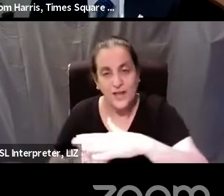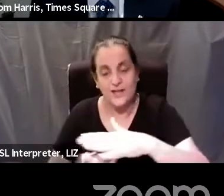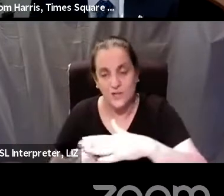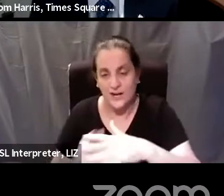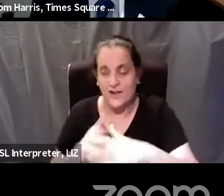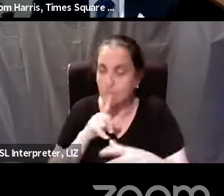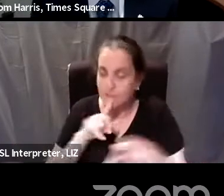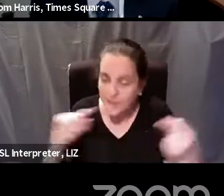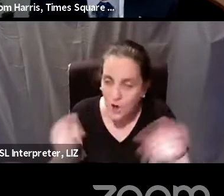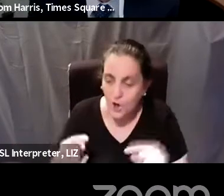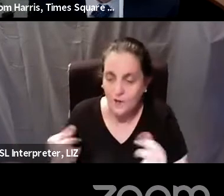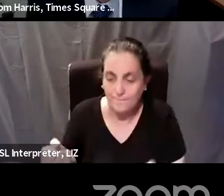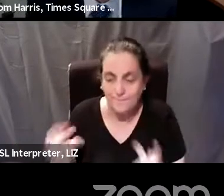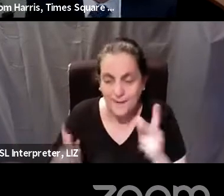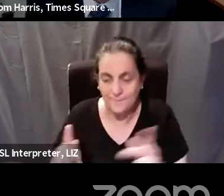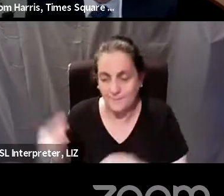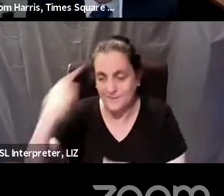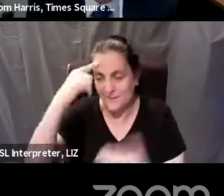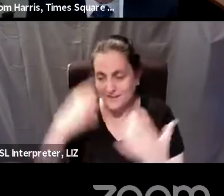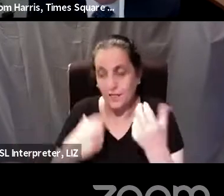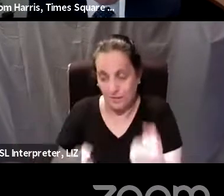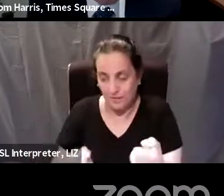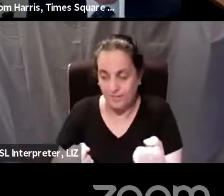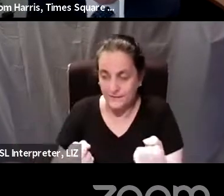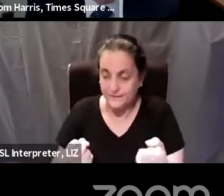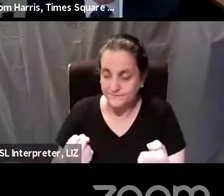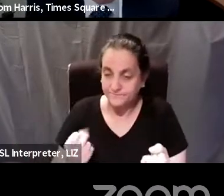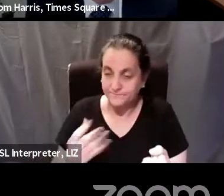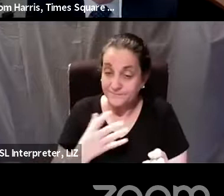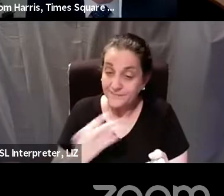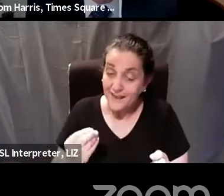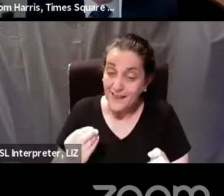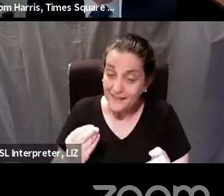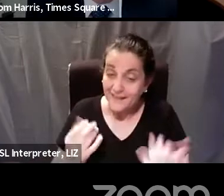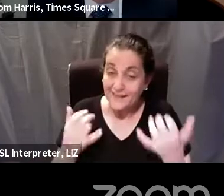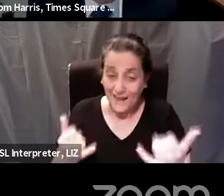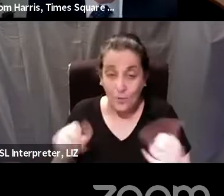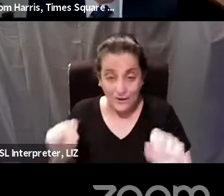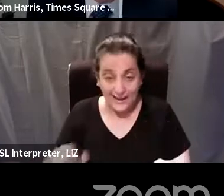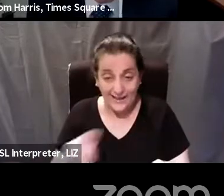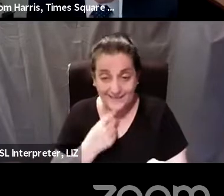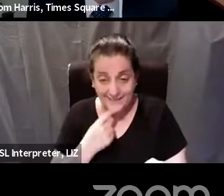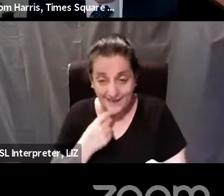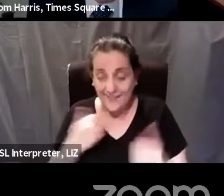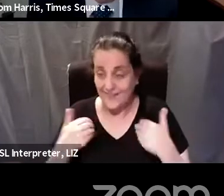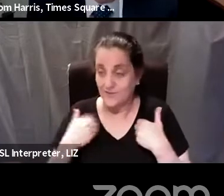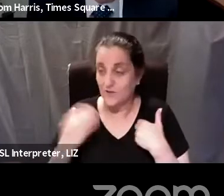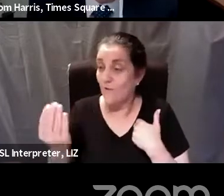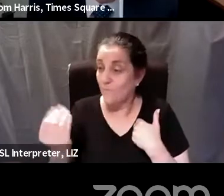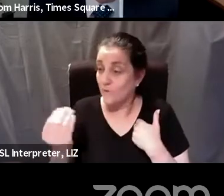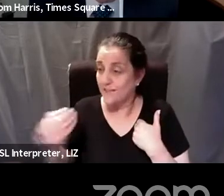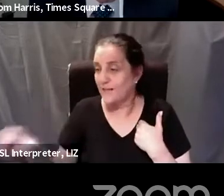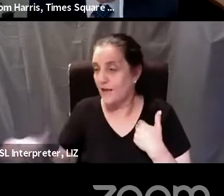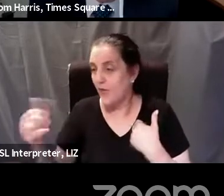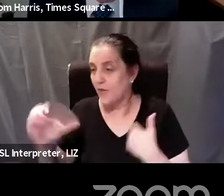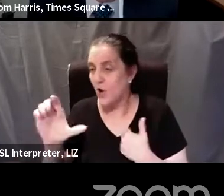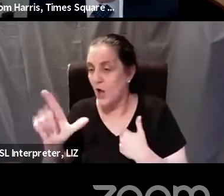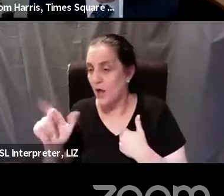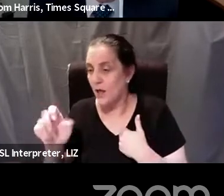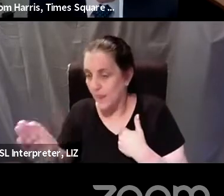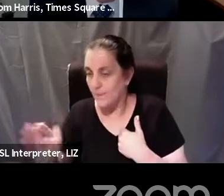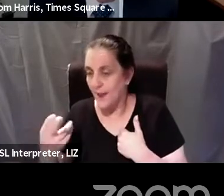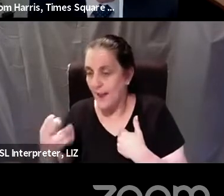to people's mental health. And just to kind of reiterate that there are, you know, 14 other clubhouses around New York